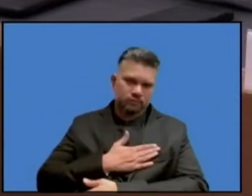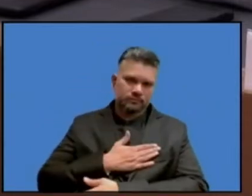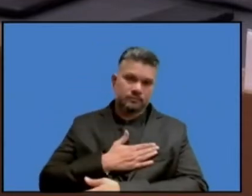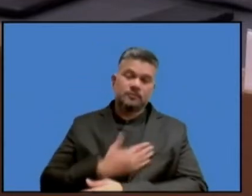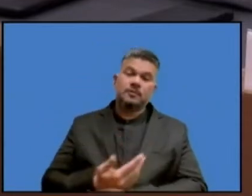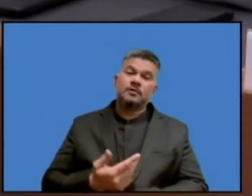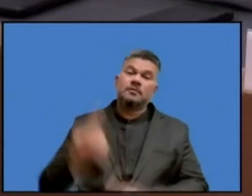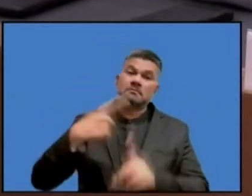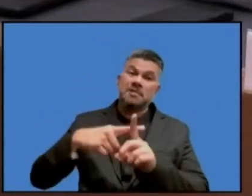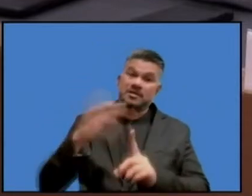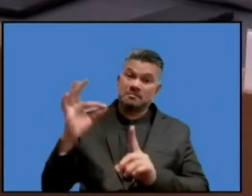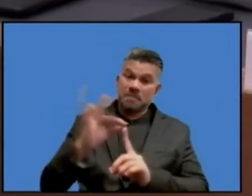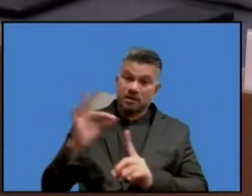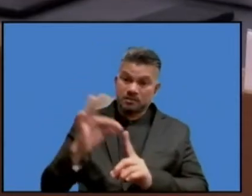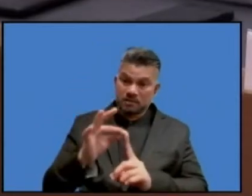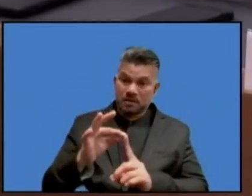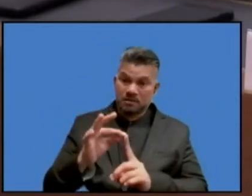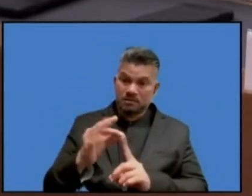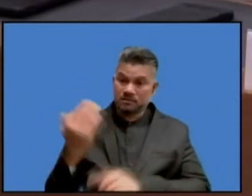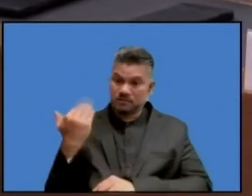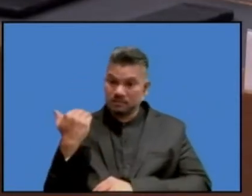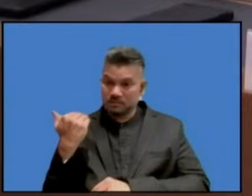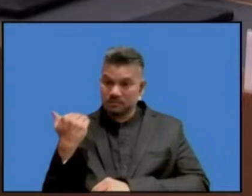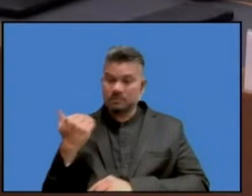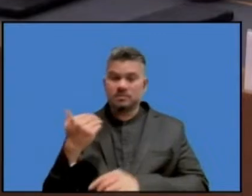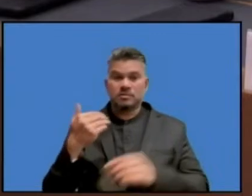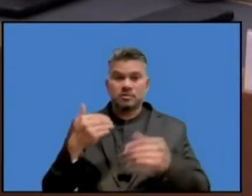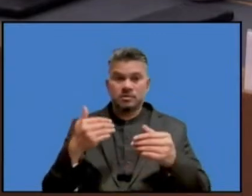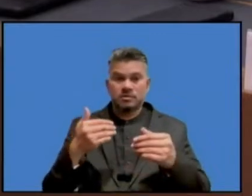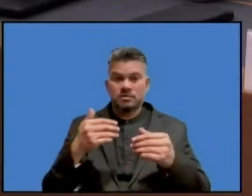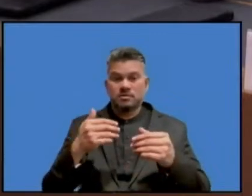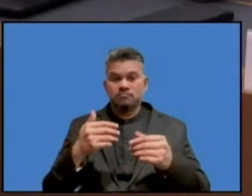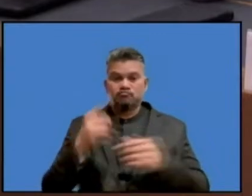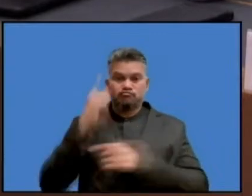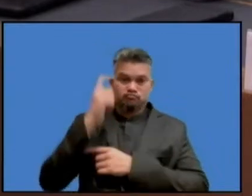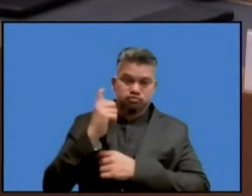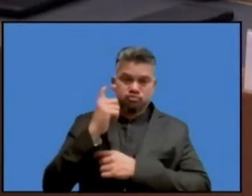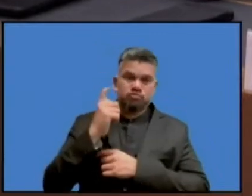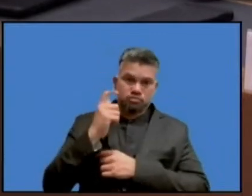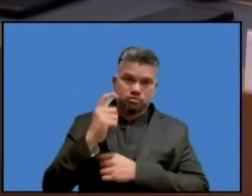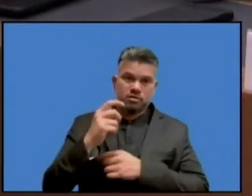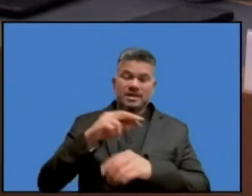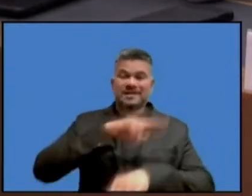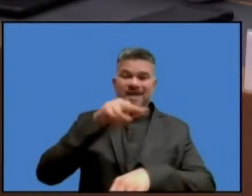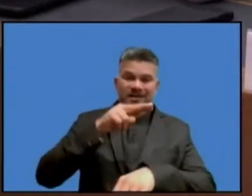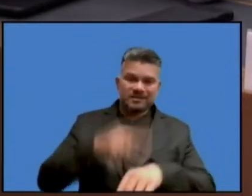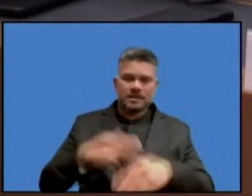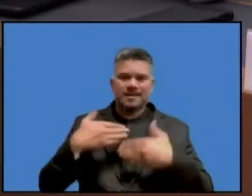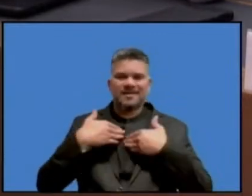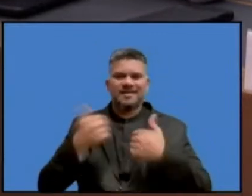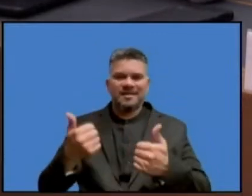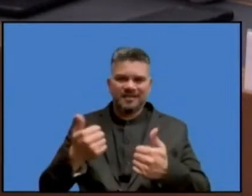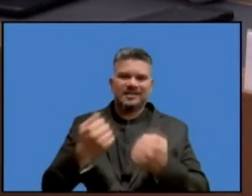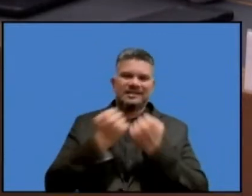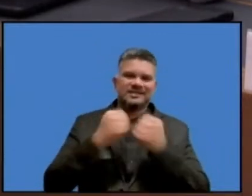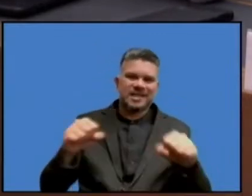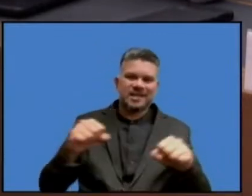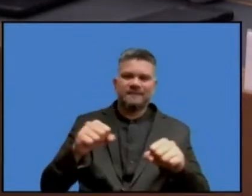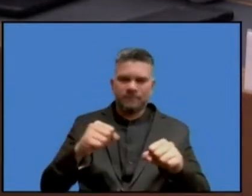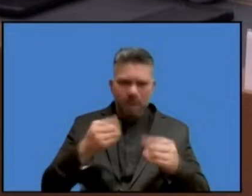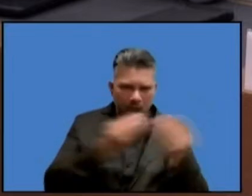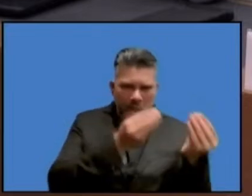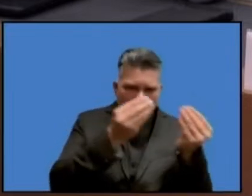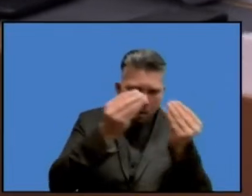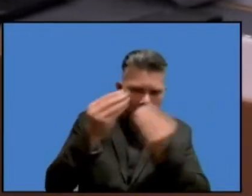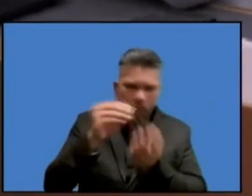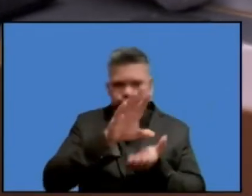launched its National Occupational and Safety Health Profile in November, which is a comprehensive framework to address